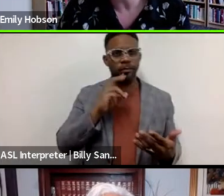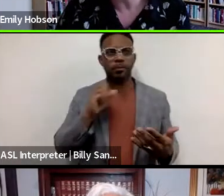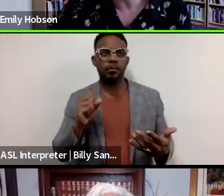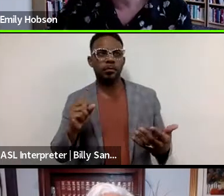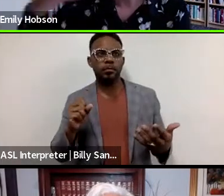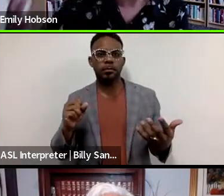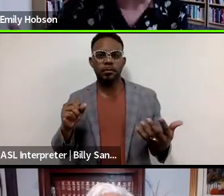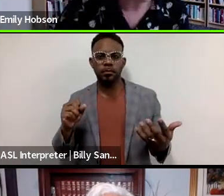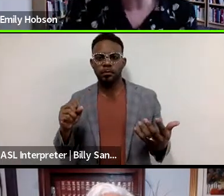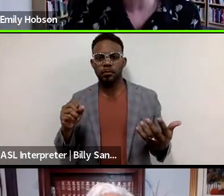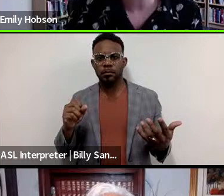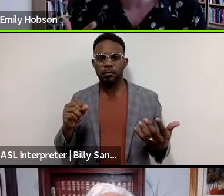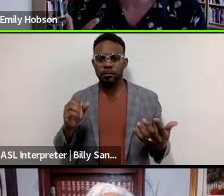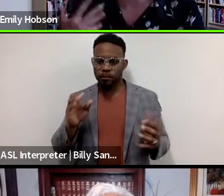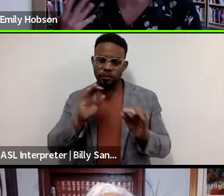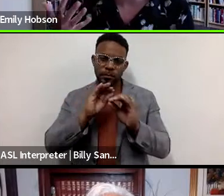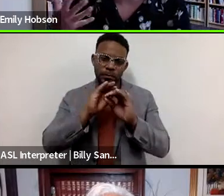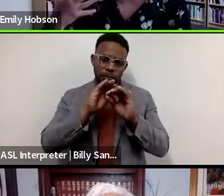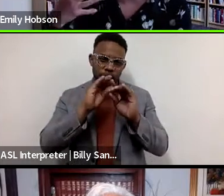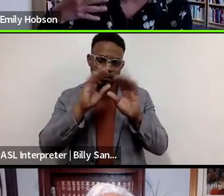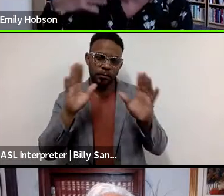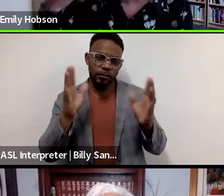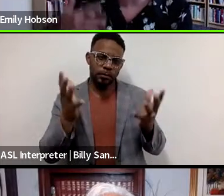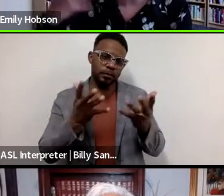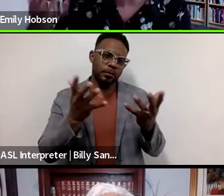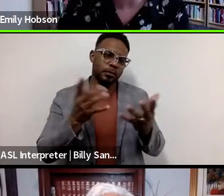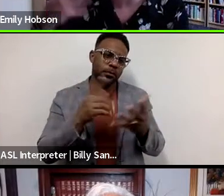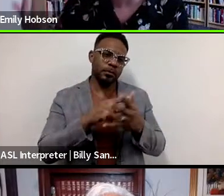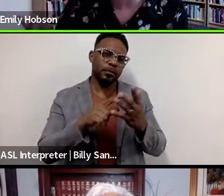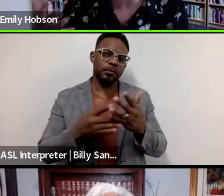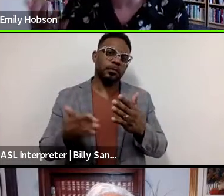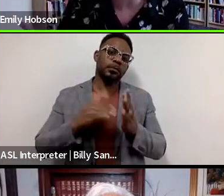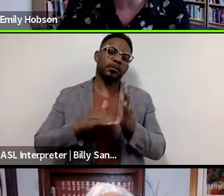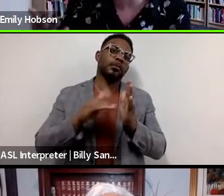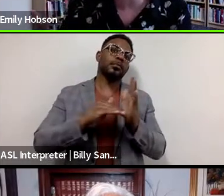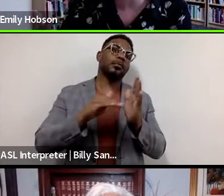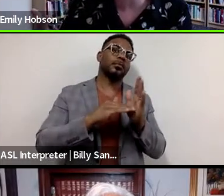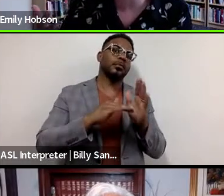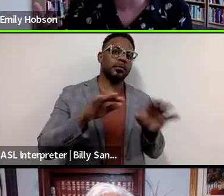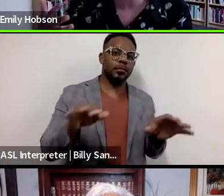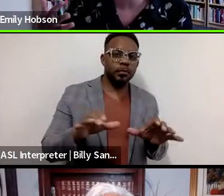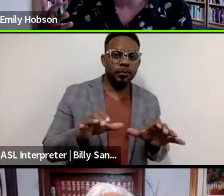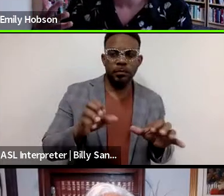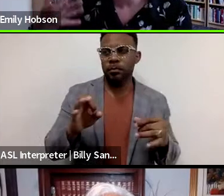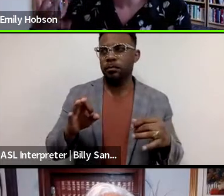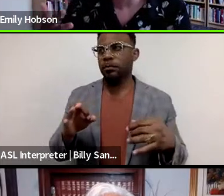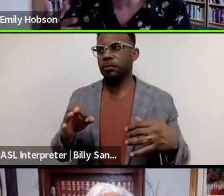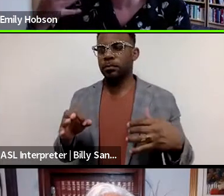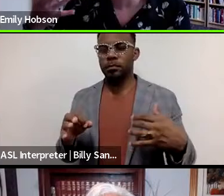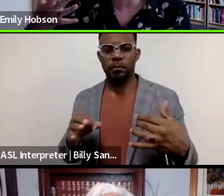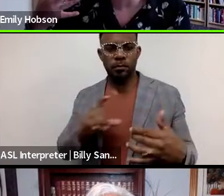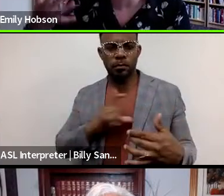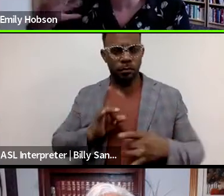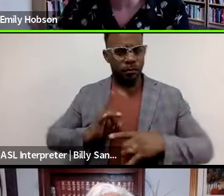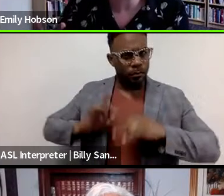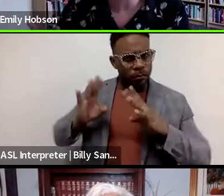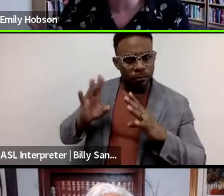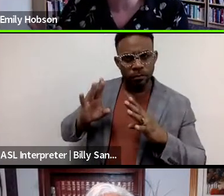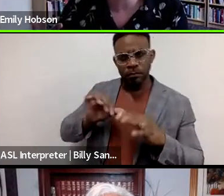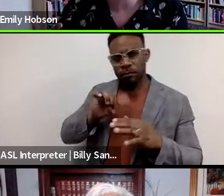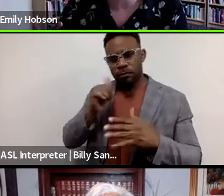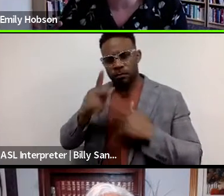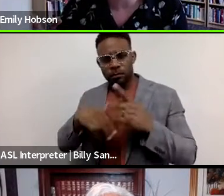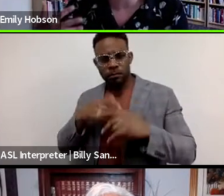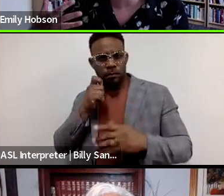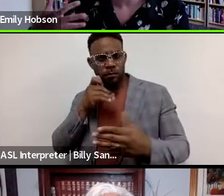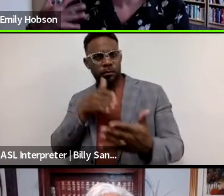it was obviously, you know, these over and over again acts of police violence and other kinds